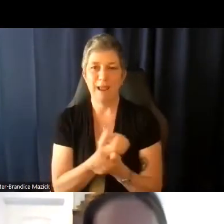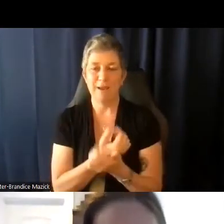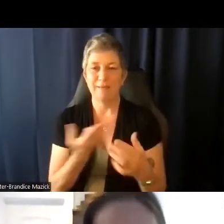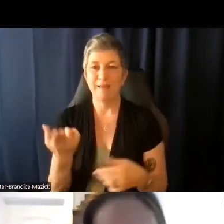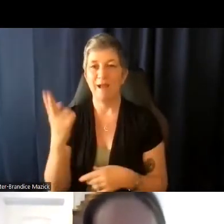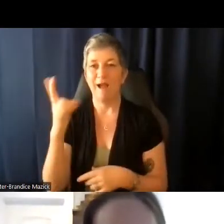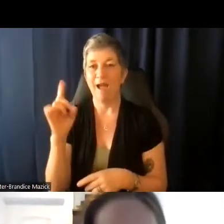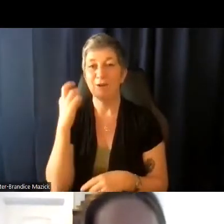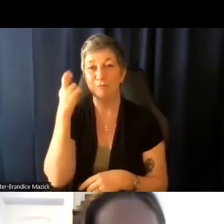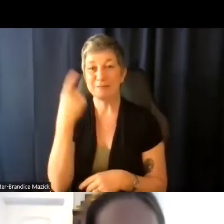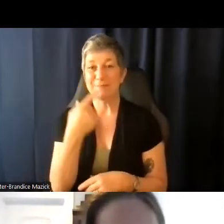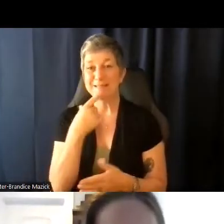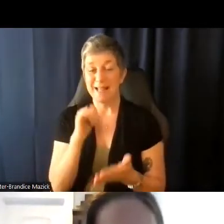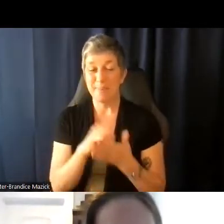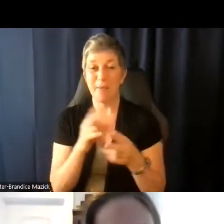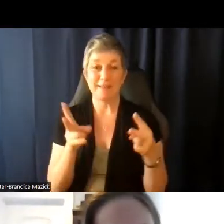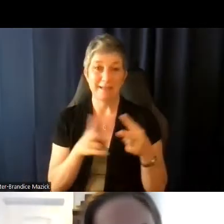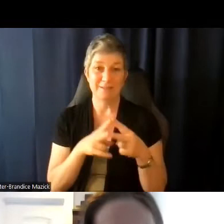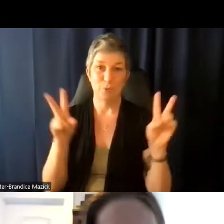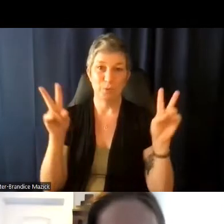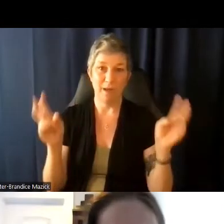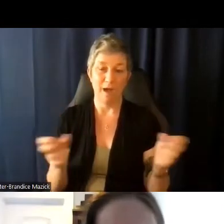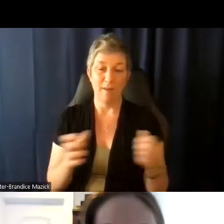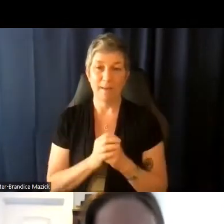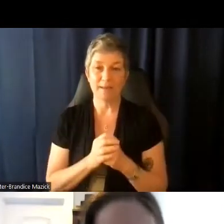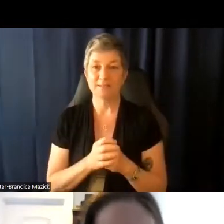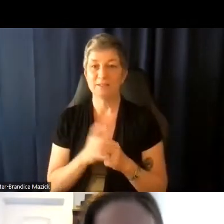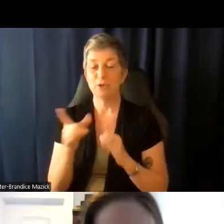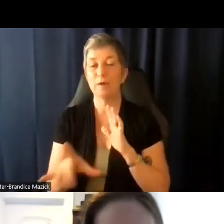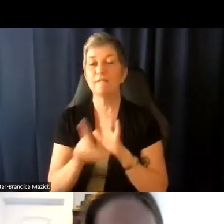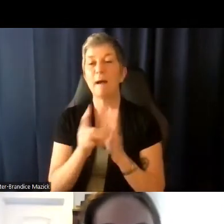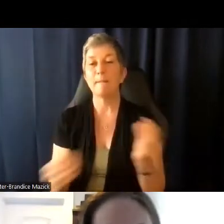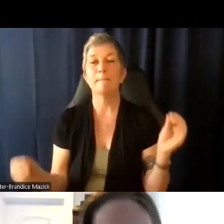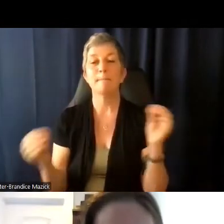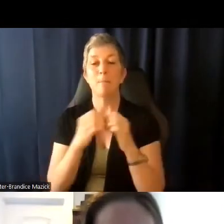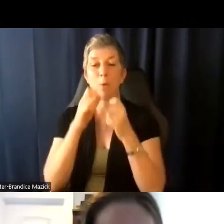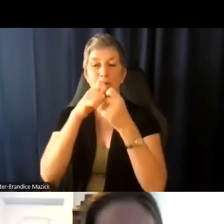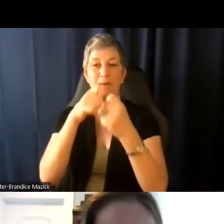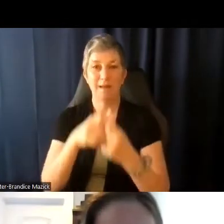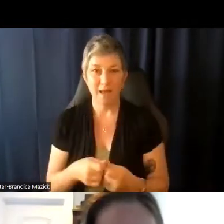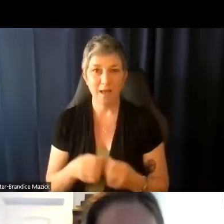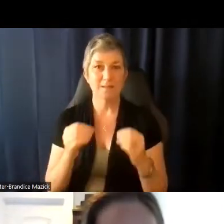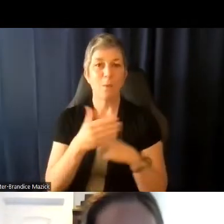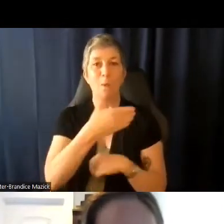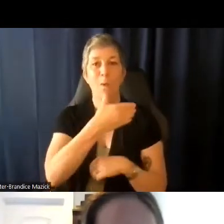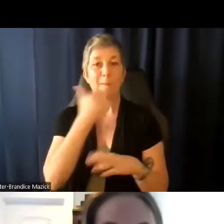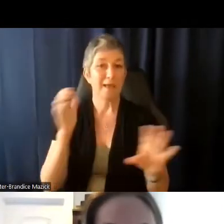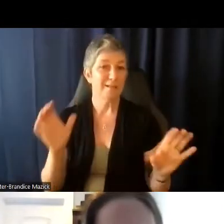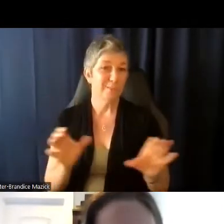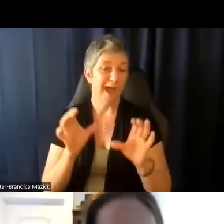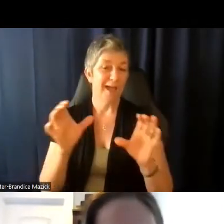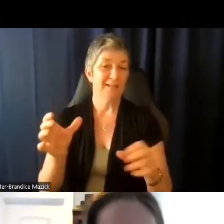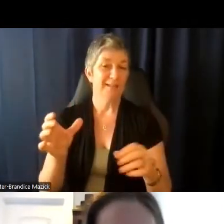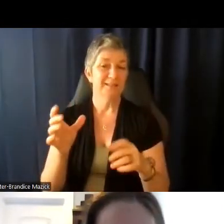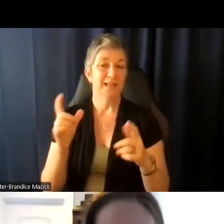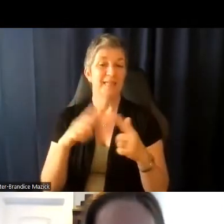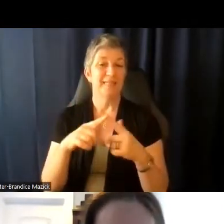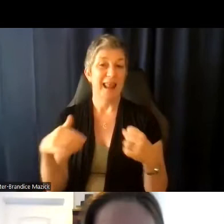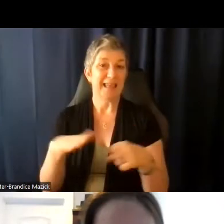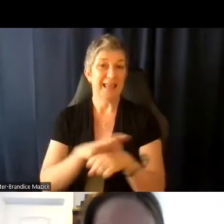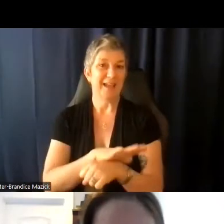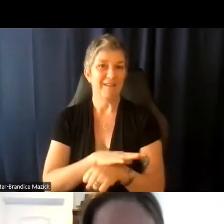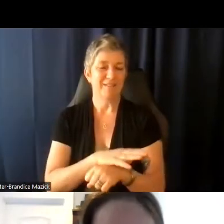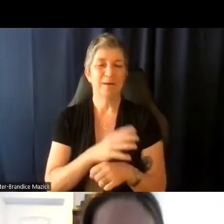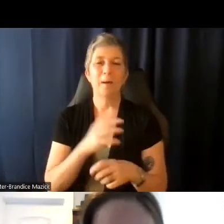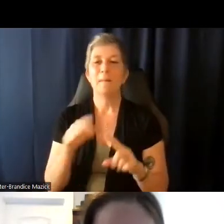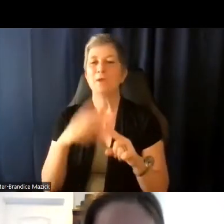recently said about these two topics. You can find a lot more detail, a lot more best practices that I'm going to be able to cover in the June